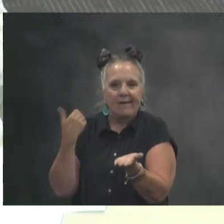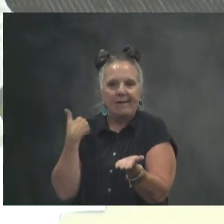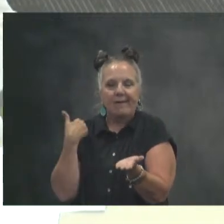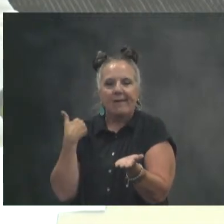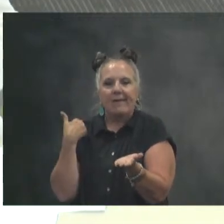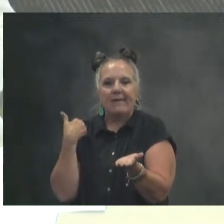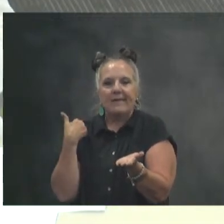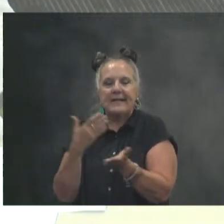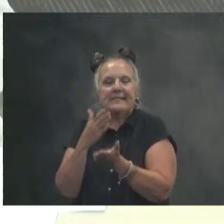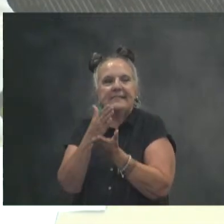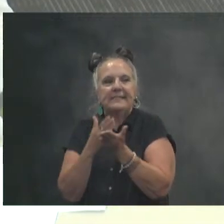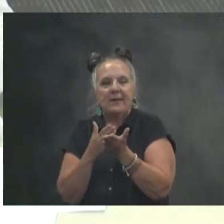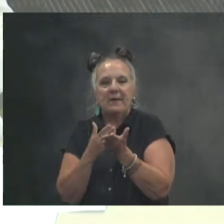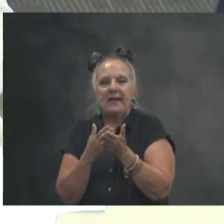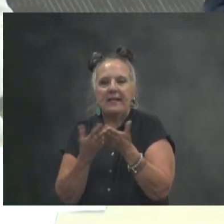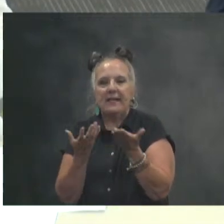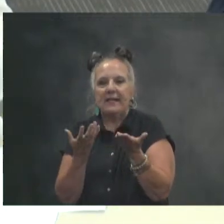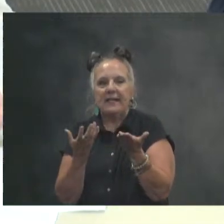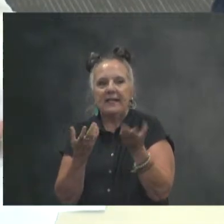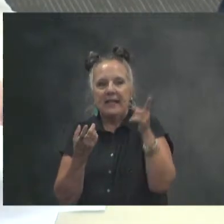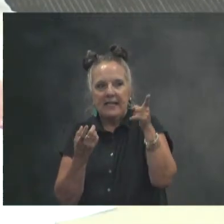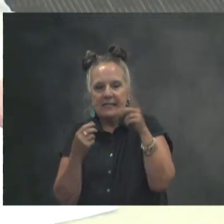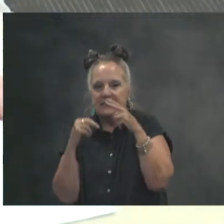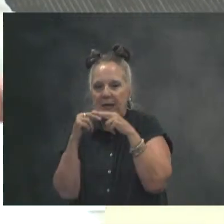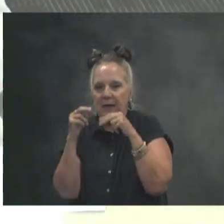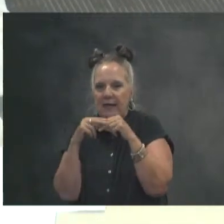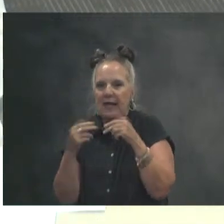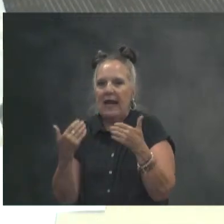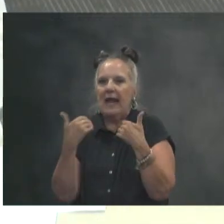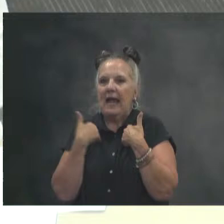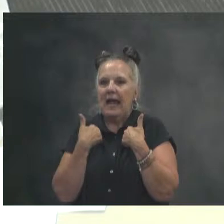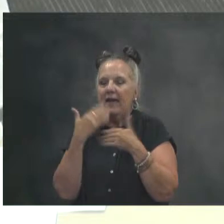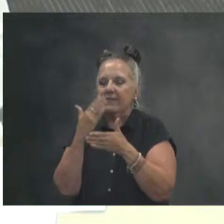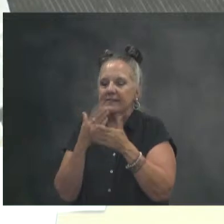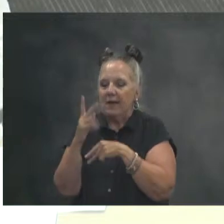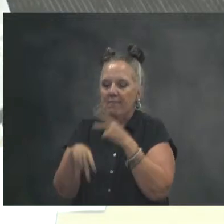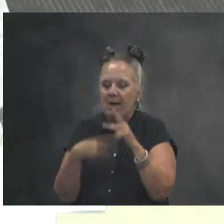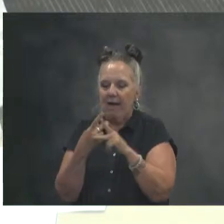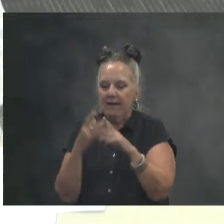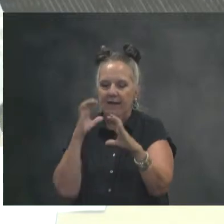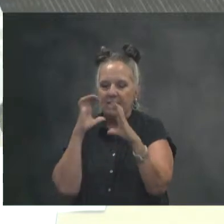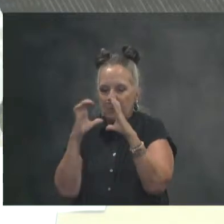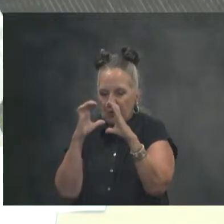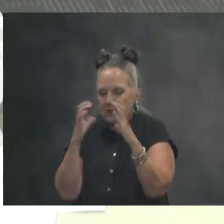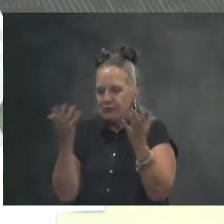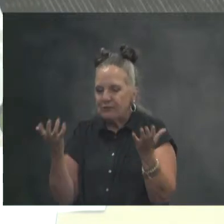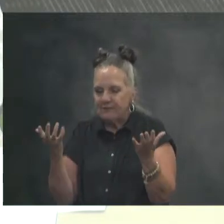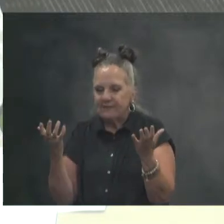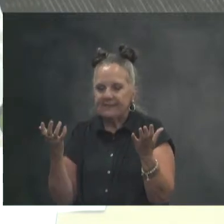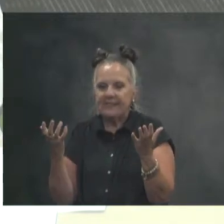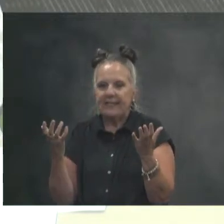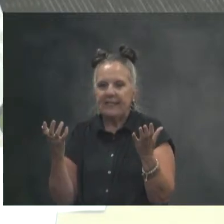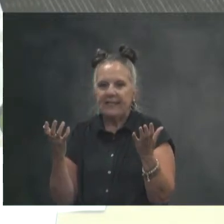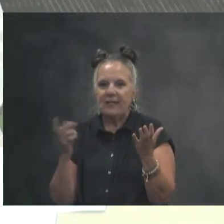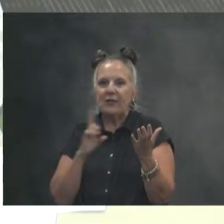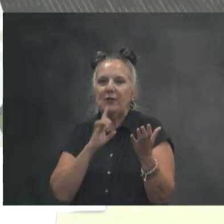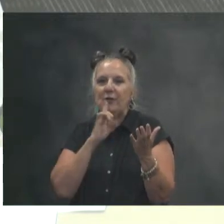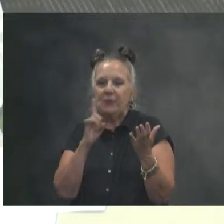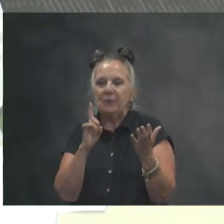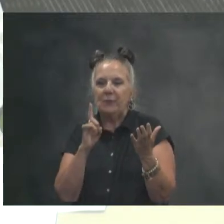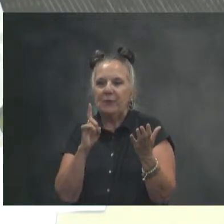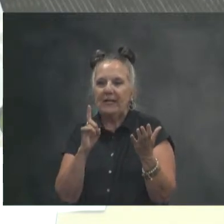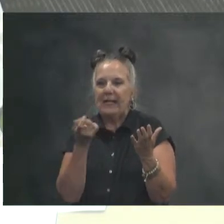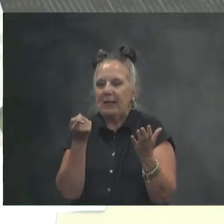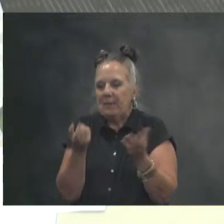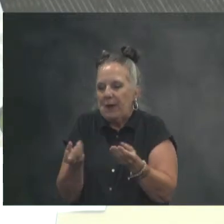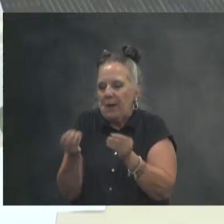about some of the elements on this building, just to have some kind of communication. And I think the earlier presentation was a little bit